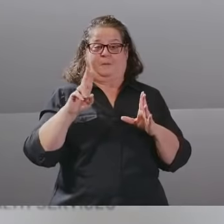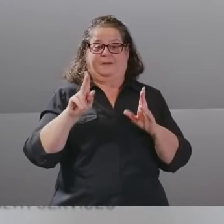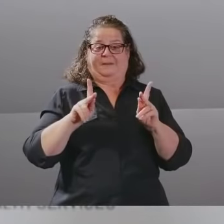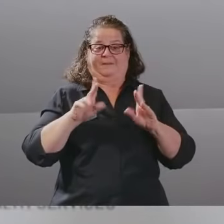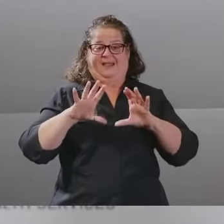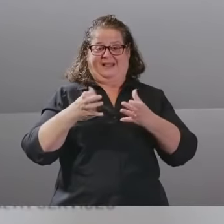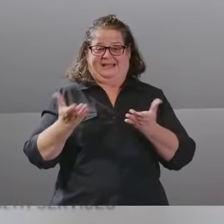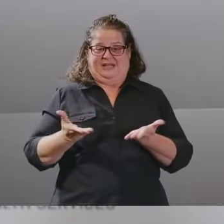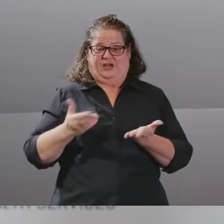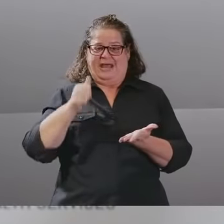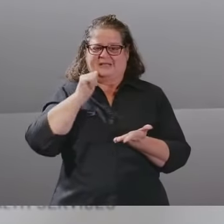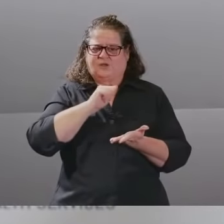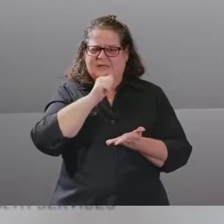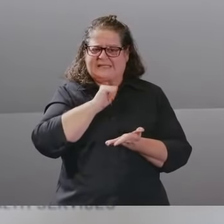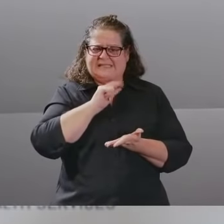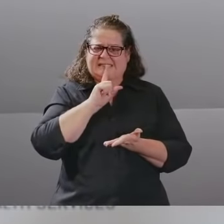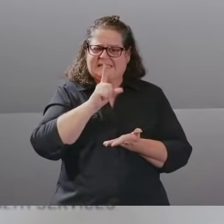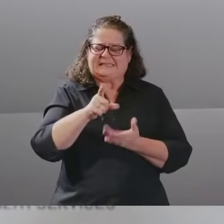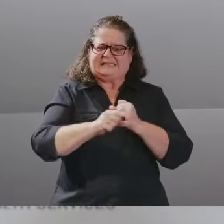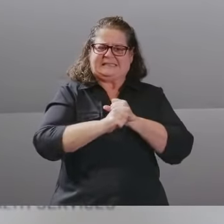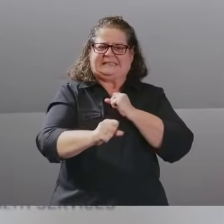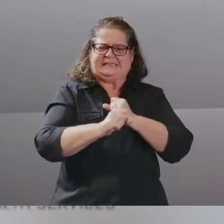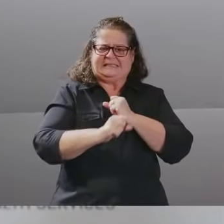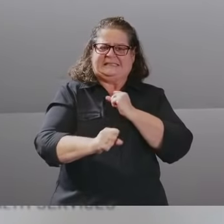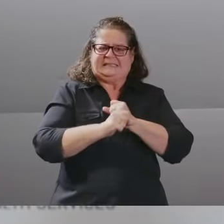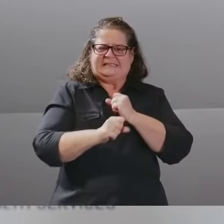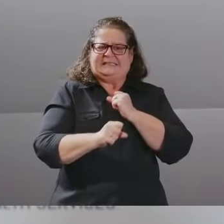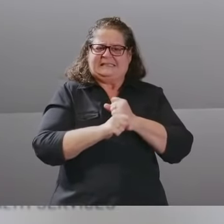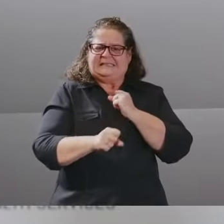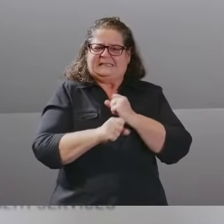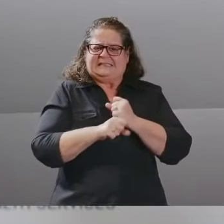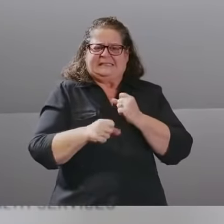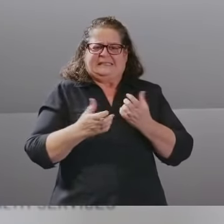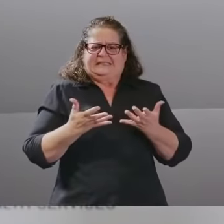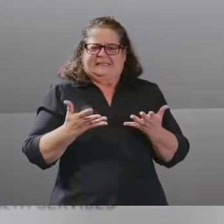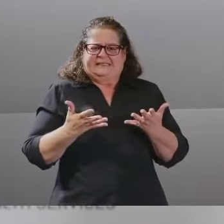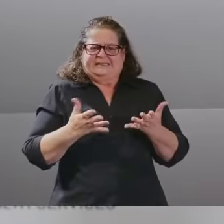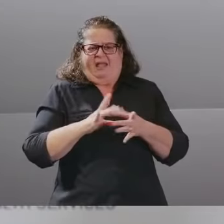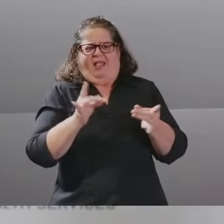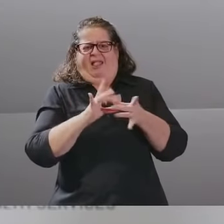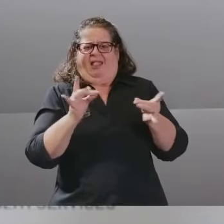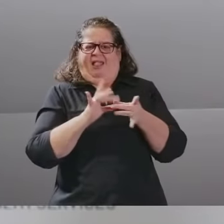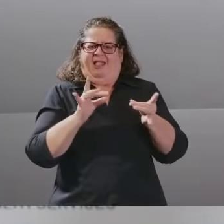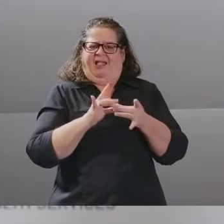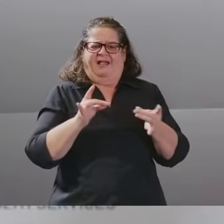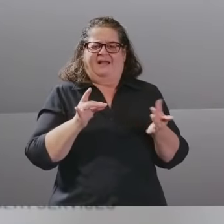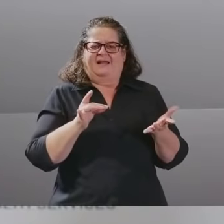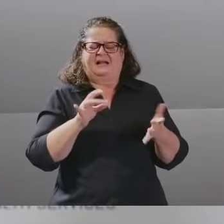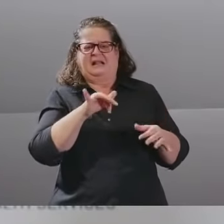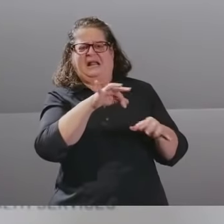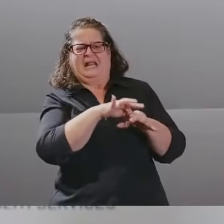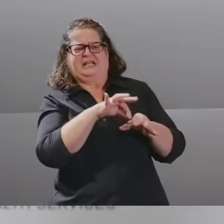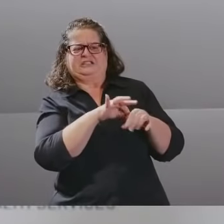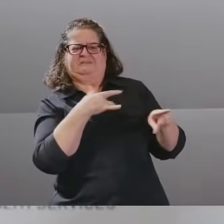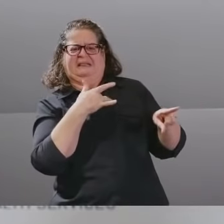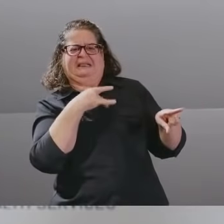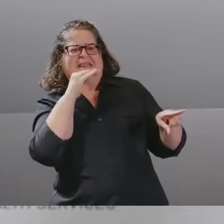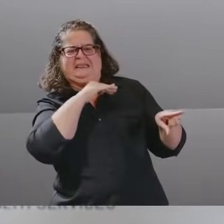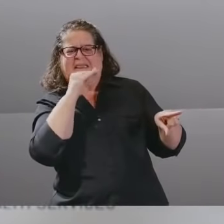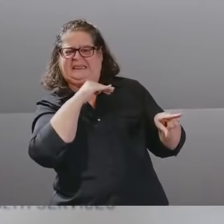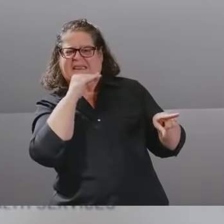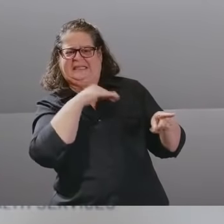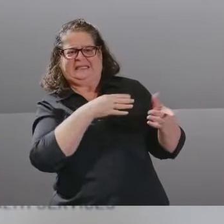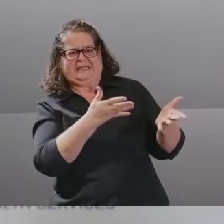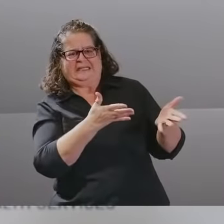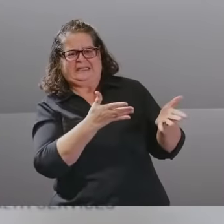debunked claims at this point about the election and the trust. There's some Republicans in the state who are accepting the